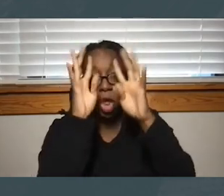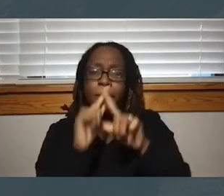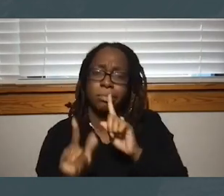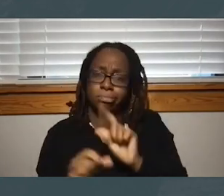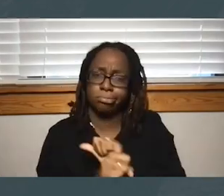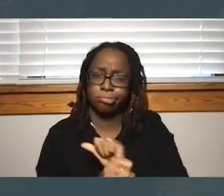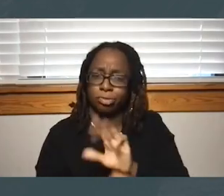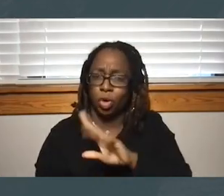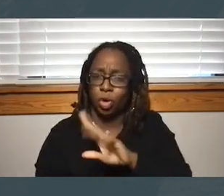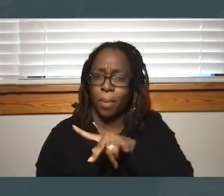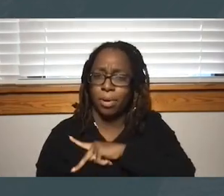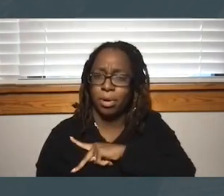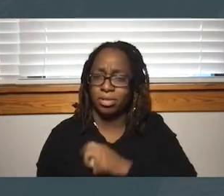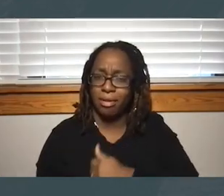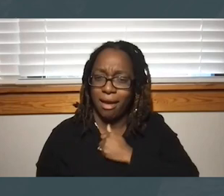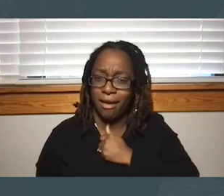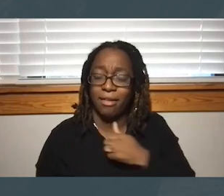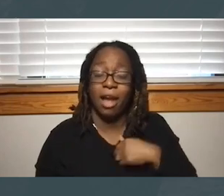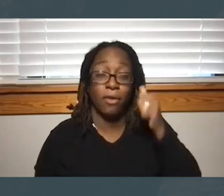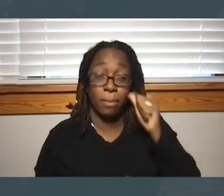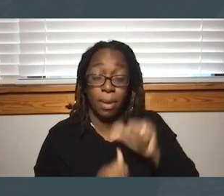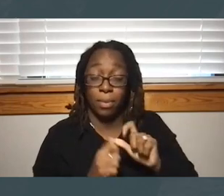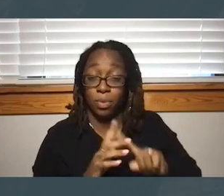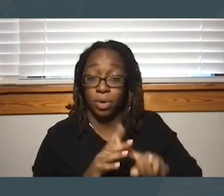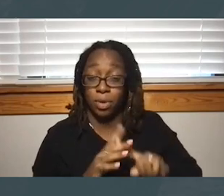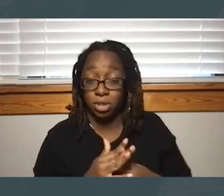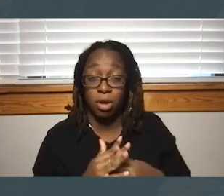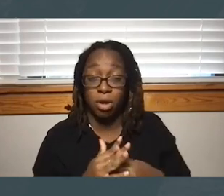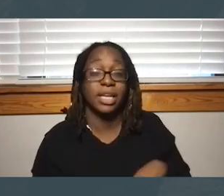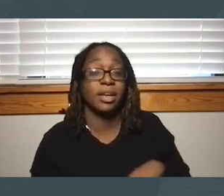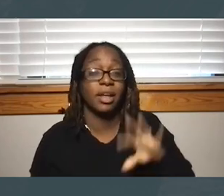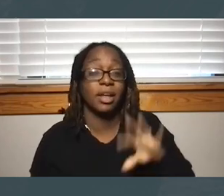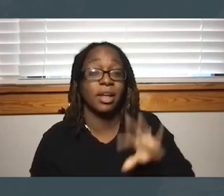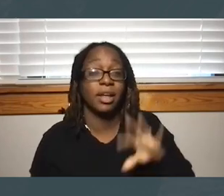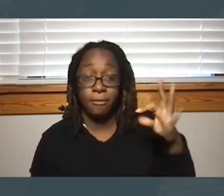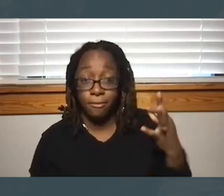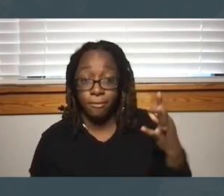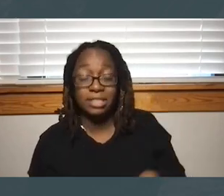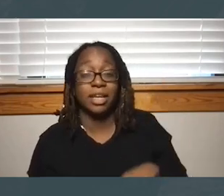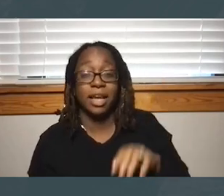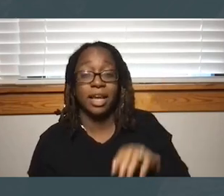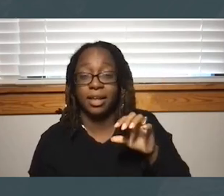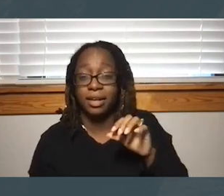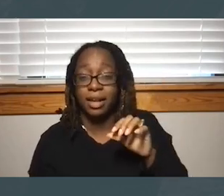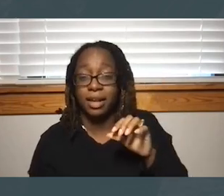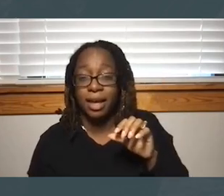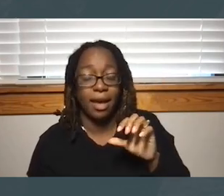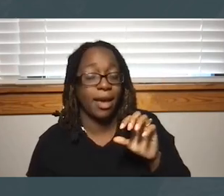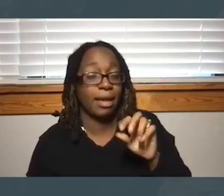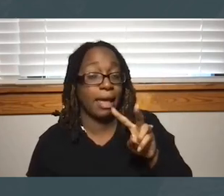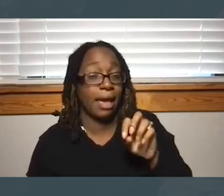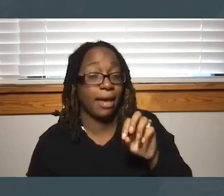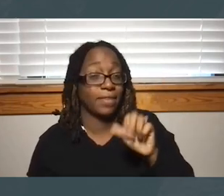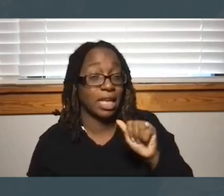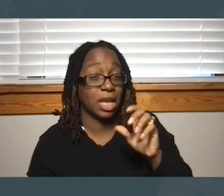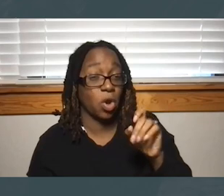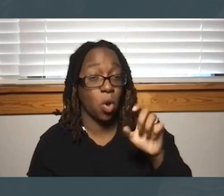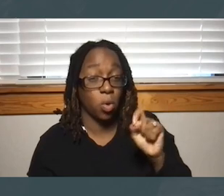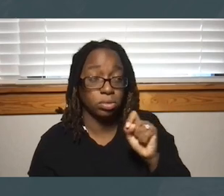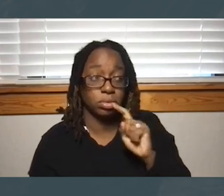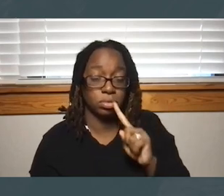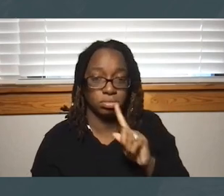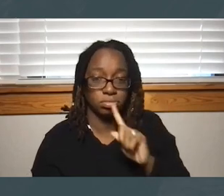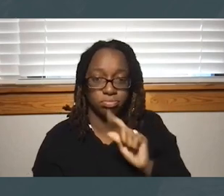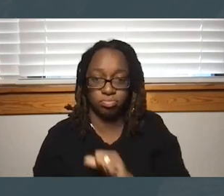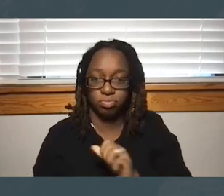very beginning, Ivory Coast and France coexist. The French language and the Djula language coexist. And this is the same thing that